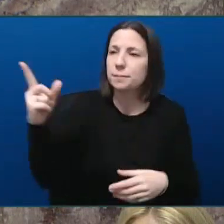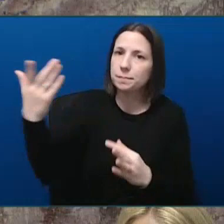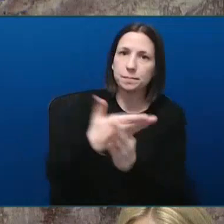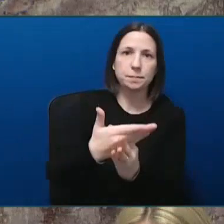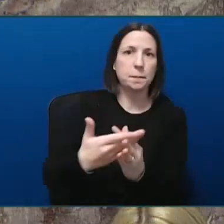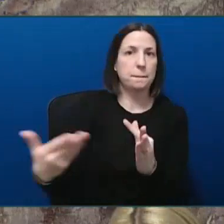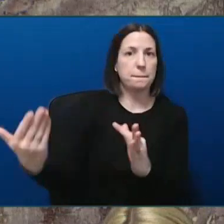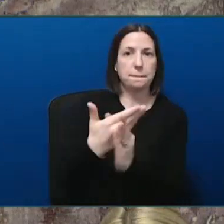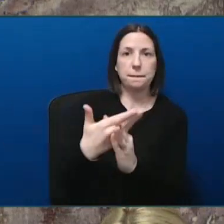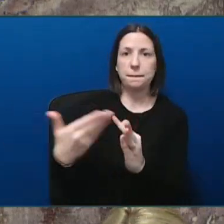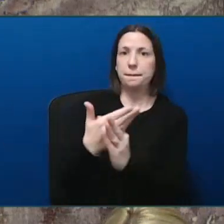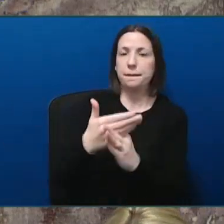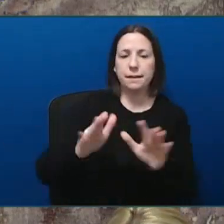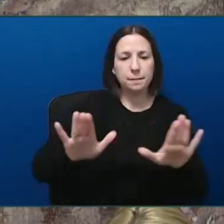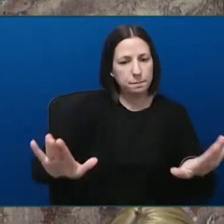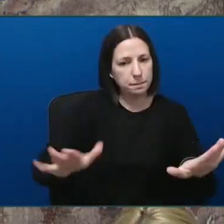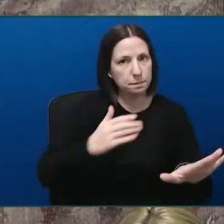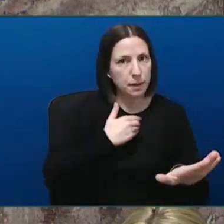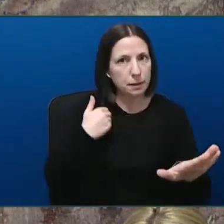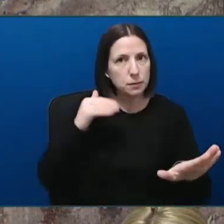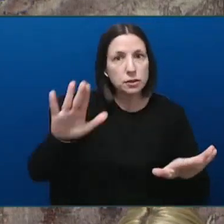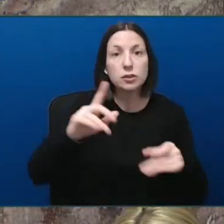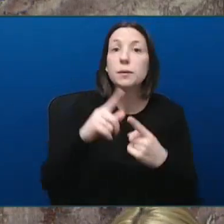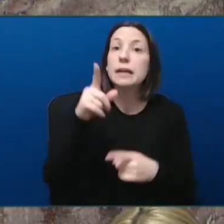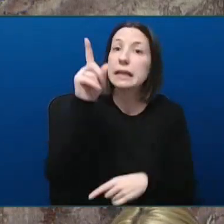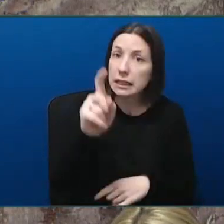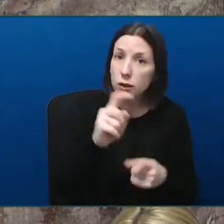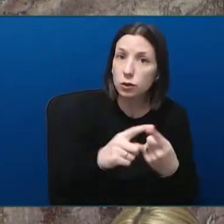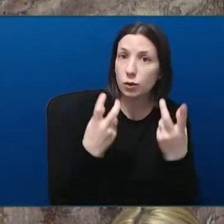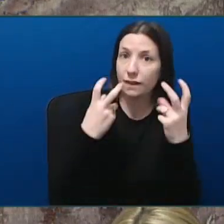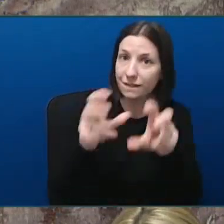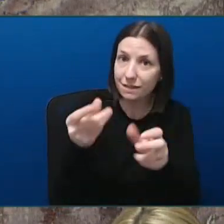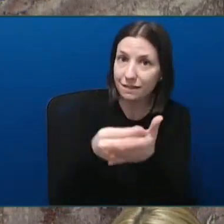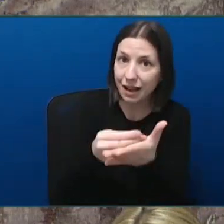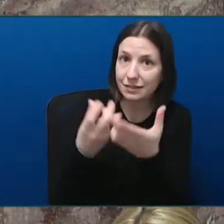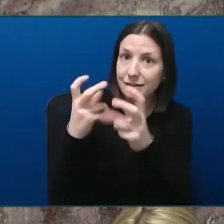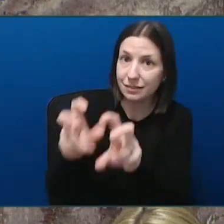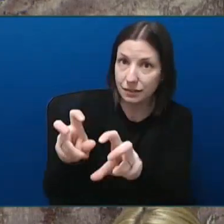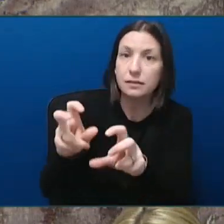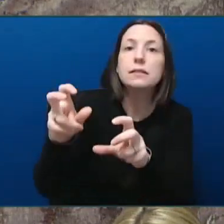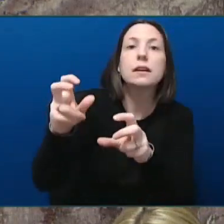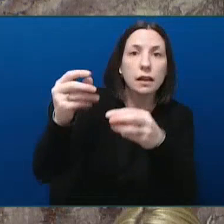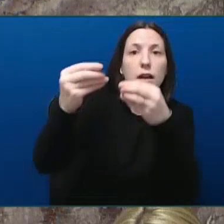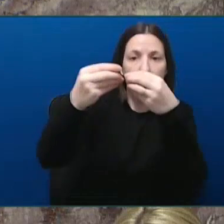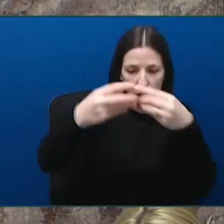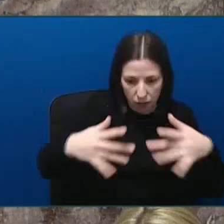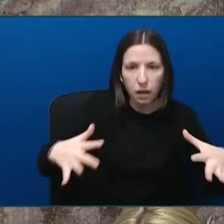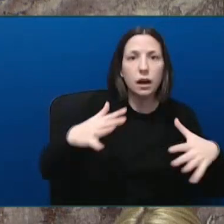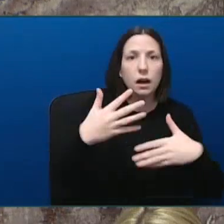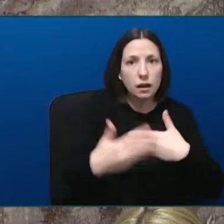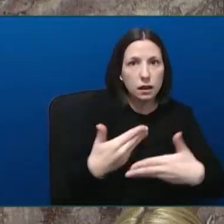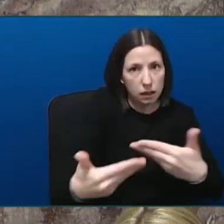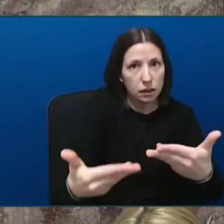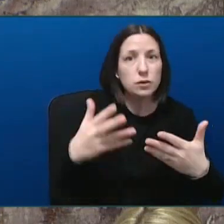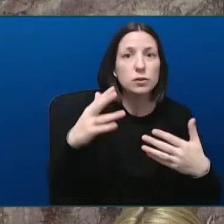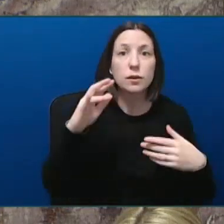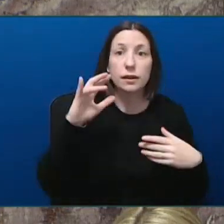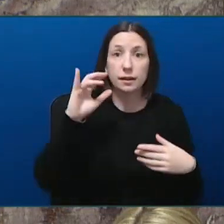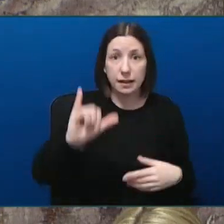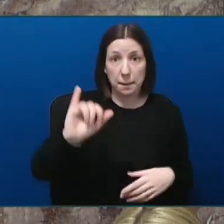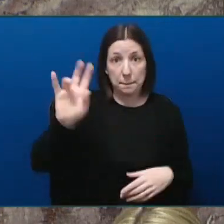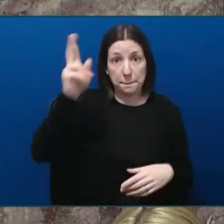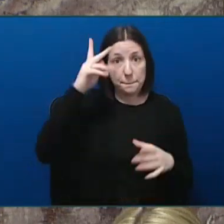the need to invest upstream, that's what we need to do. I think when all of the parties stood together on last